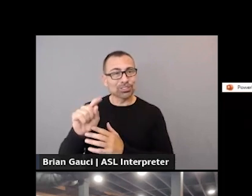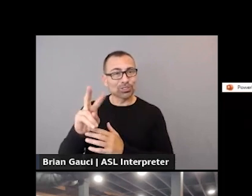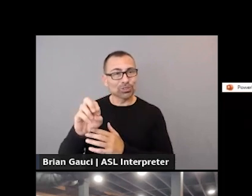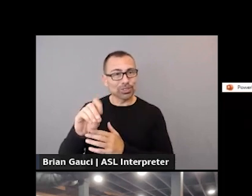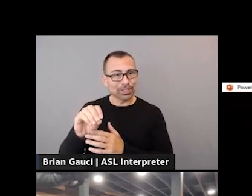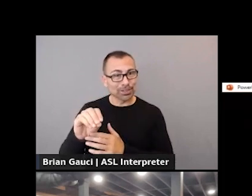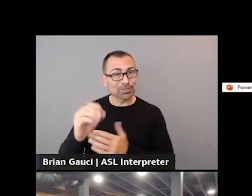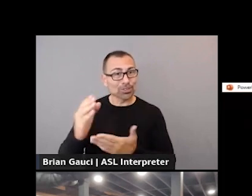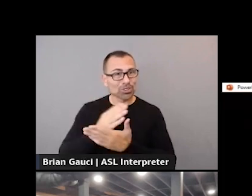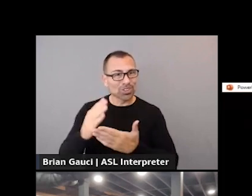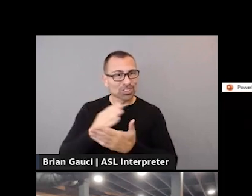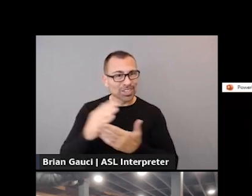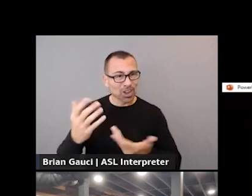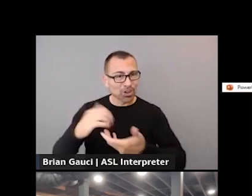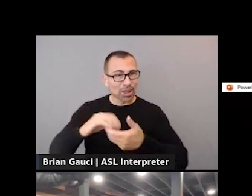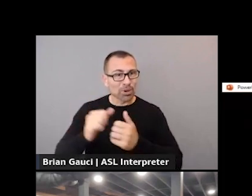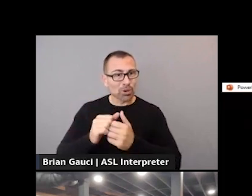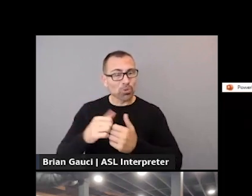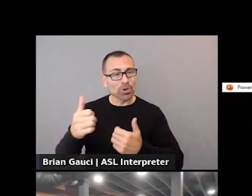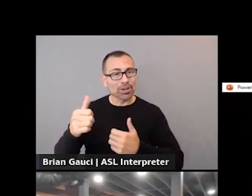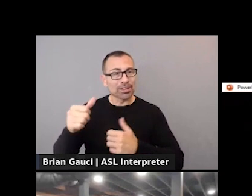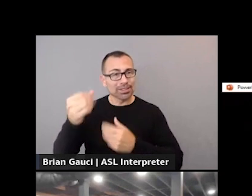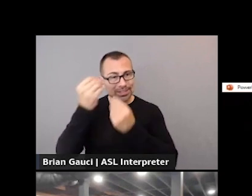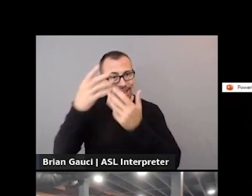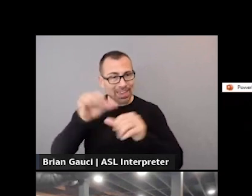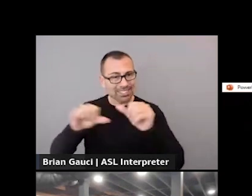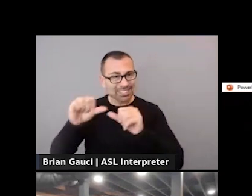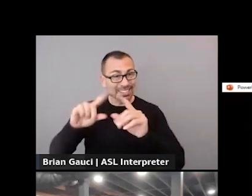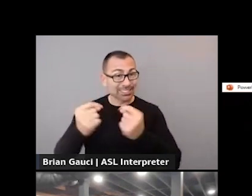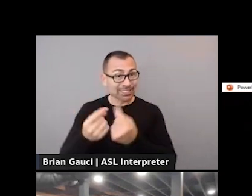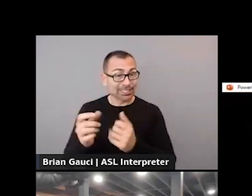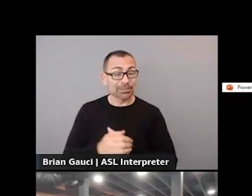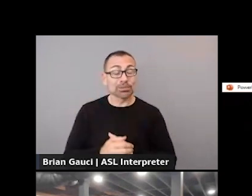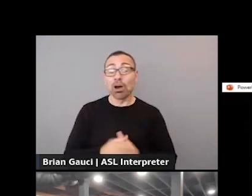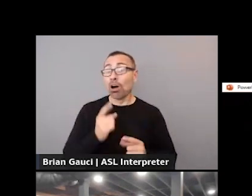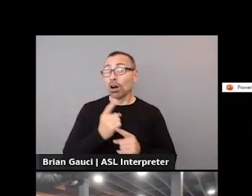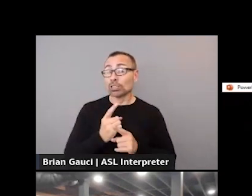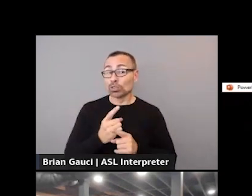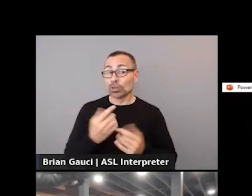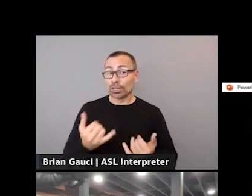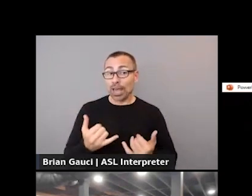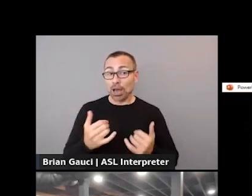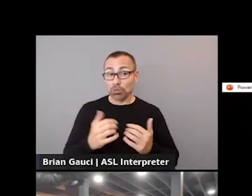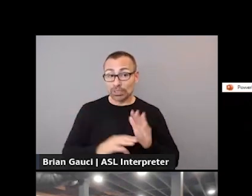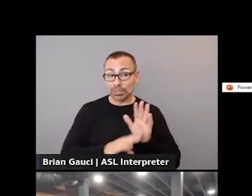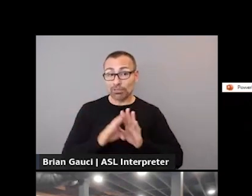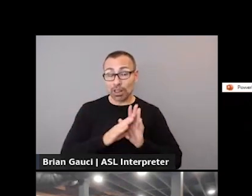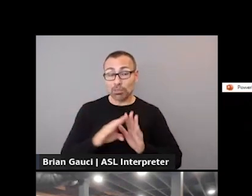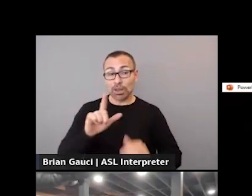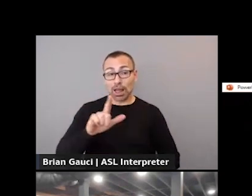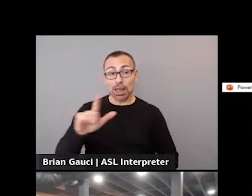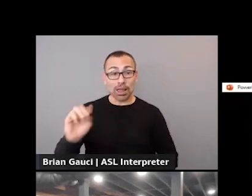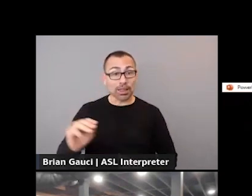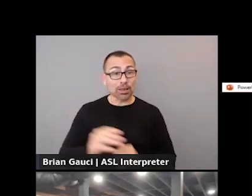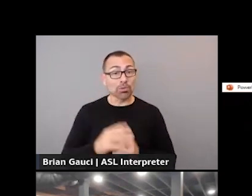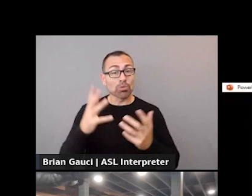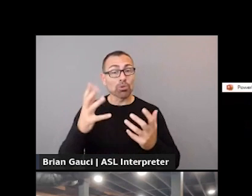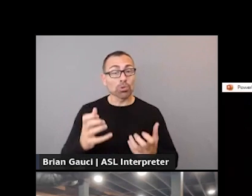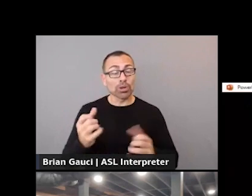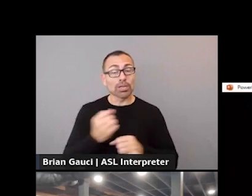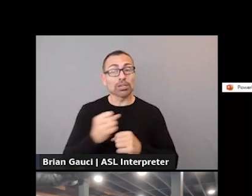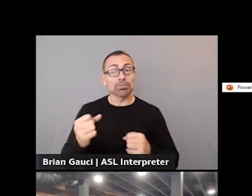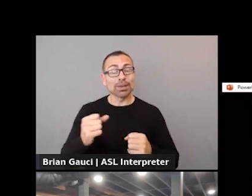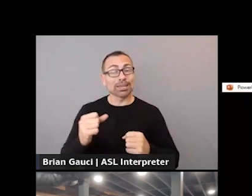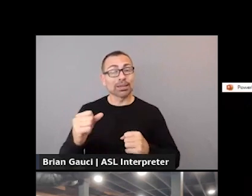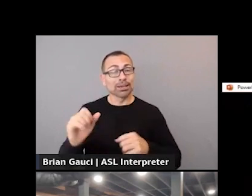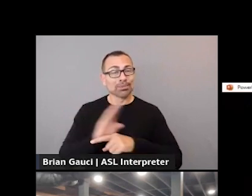And then of course, with the development of large language models, we wanted to make FM powered business insights available through Canvas